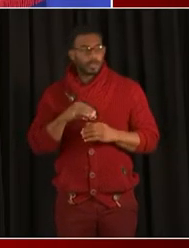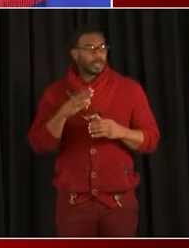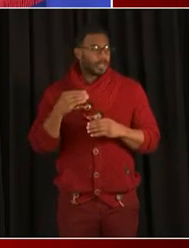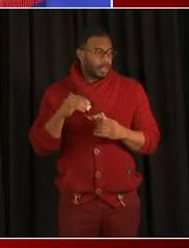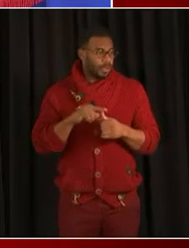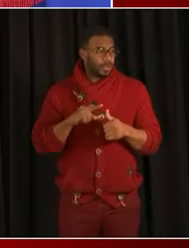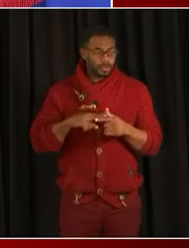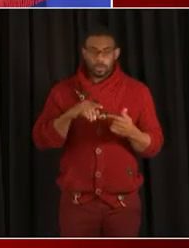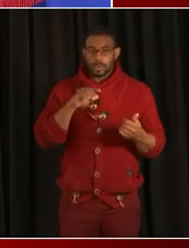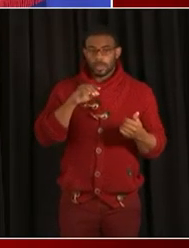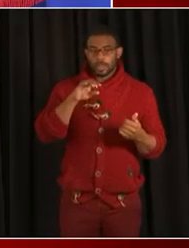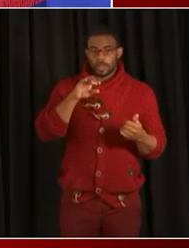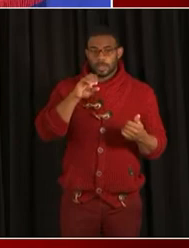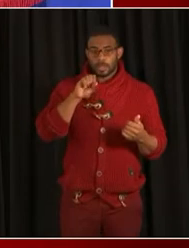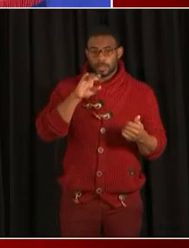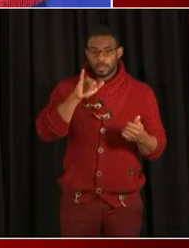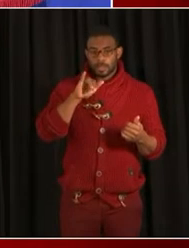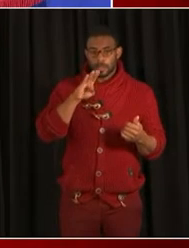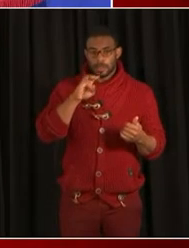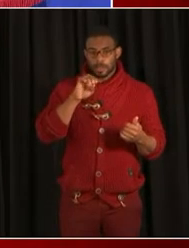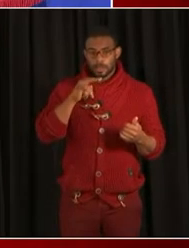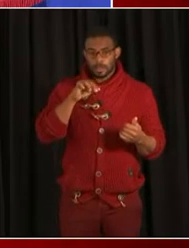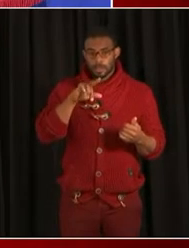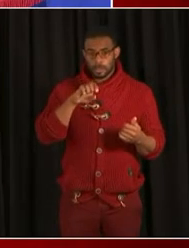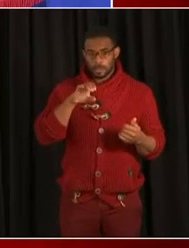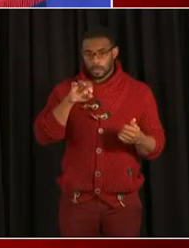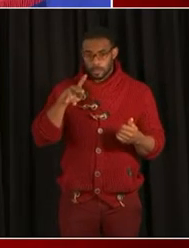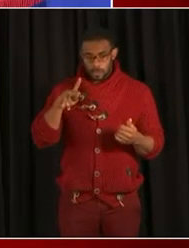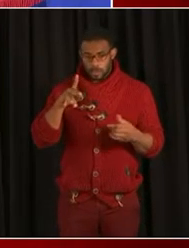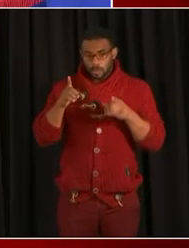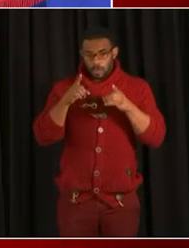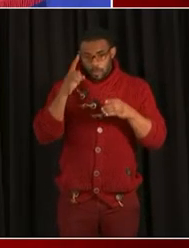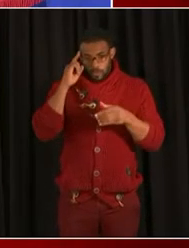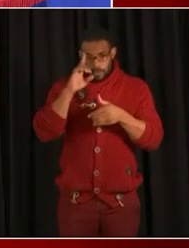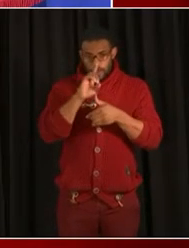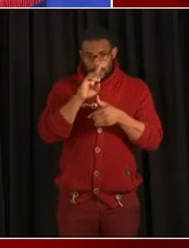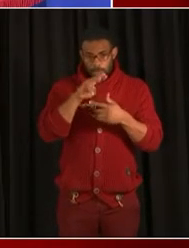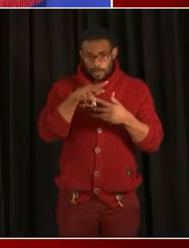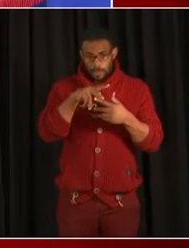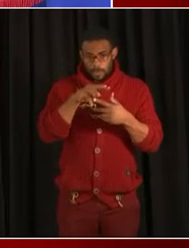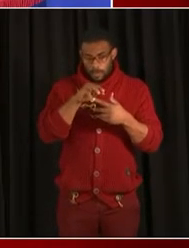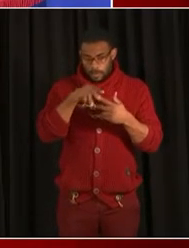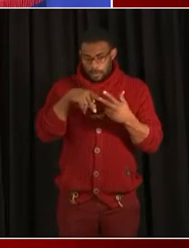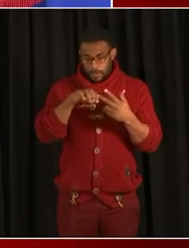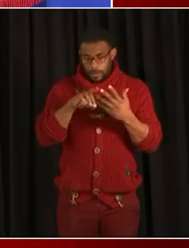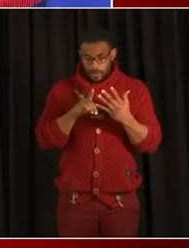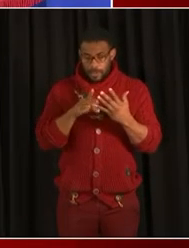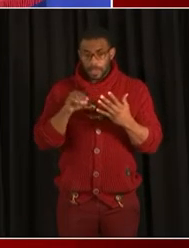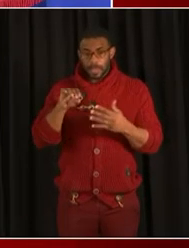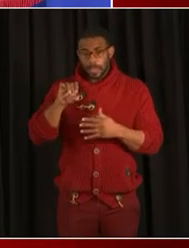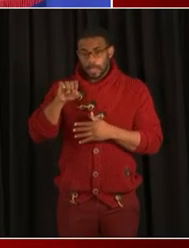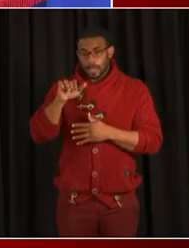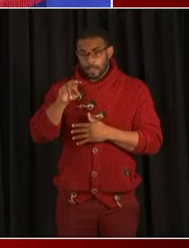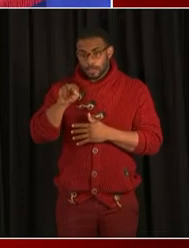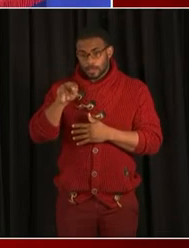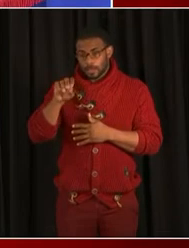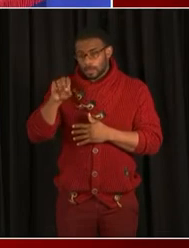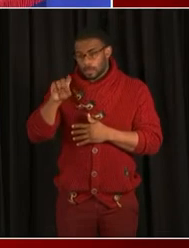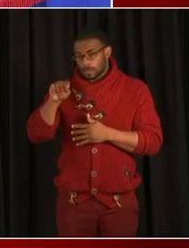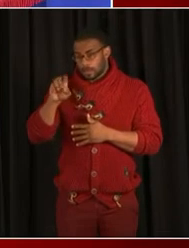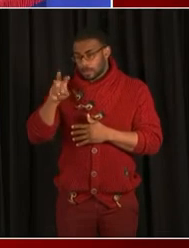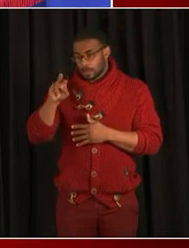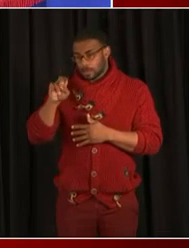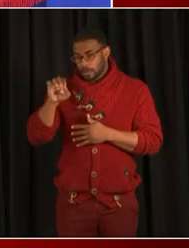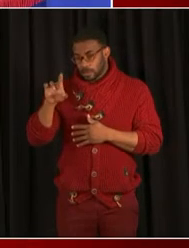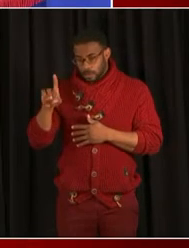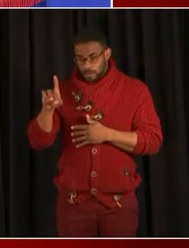Cook, the Director of Business Development in DMPED, and Sean Townsend, both of which are going to talk about the program specifically, and then also